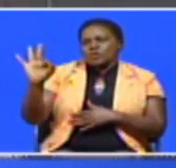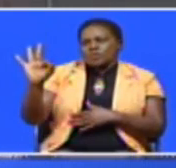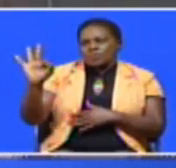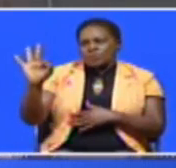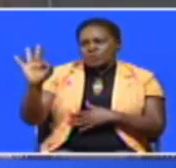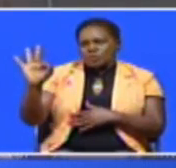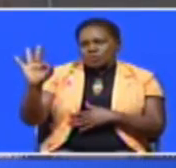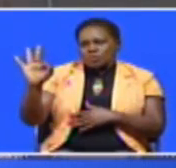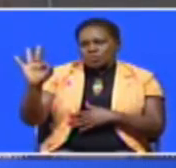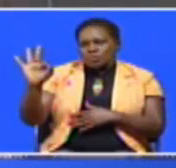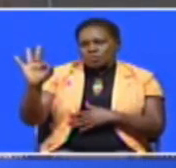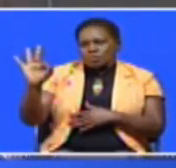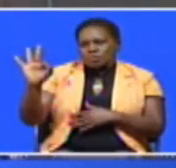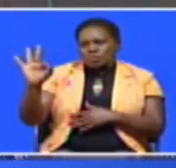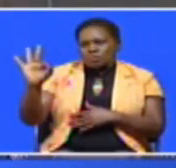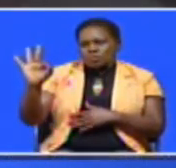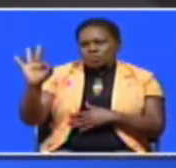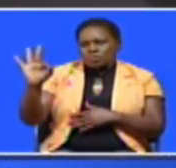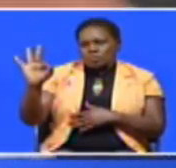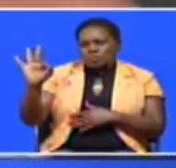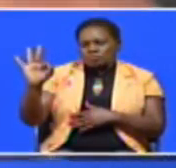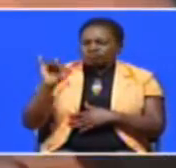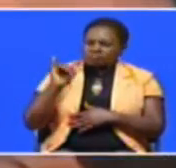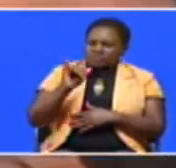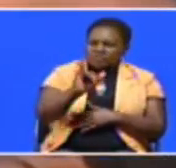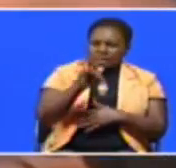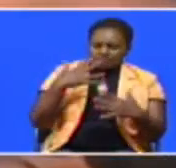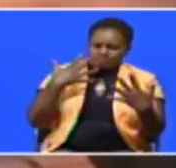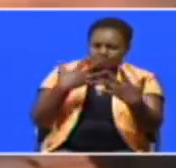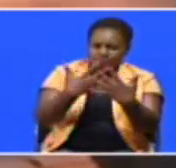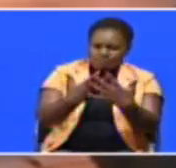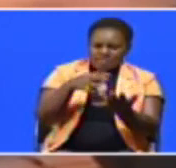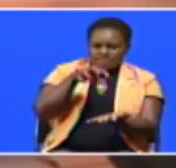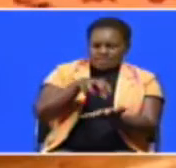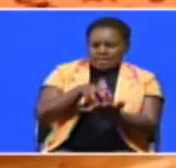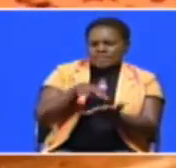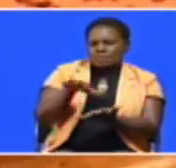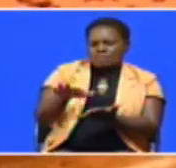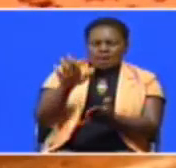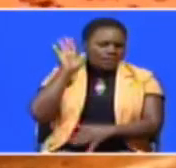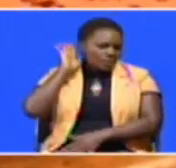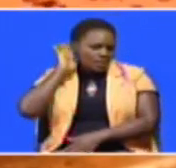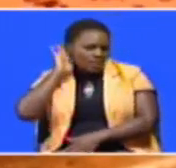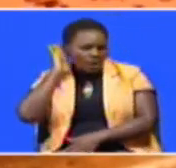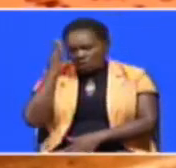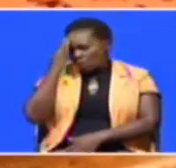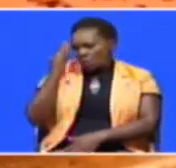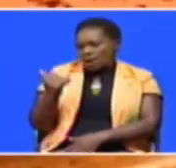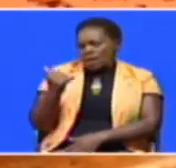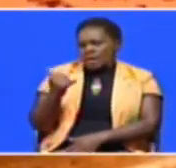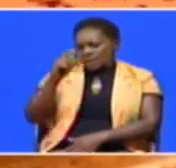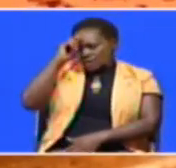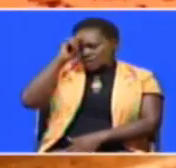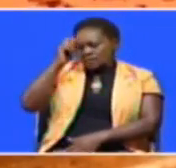Siombua, Shanice Maua na Prince Michael, atasalia kizuizini huku kesi dhidi yake ikisikilizwa. Hii ni baada ya